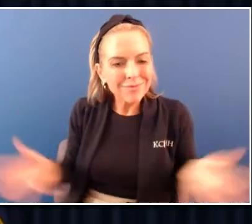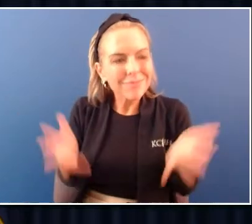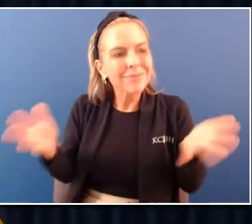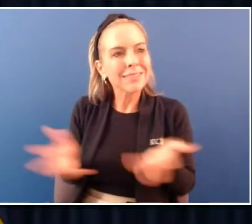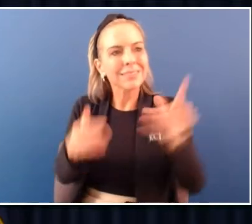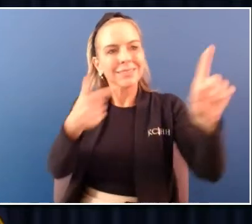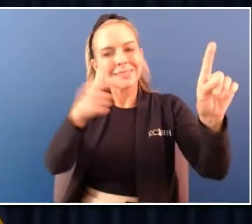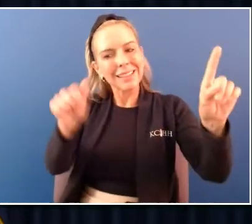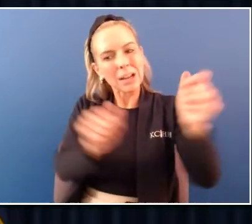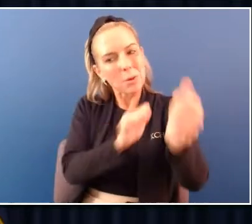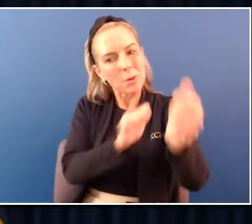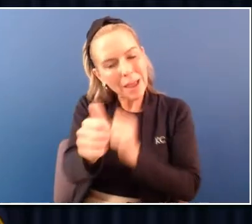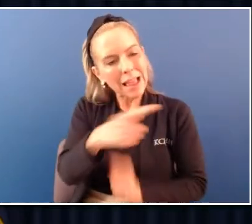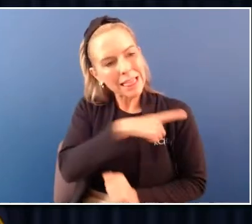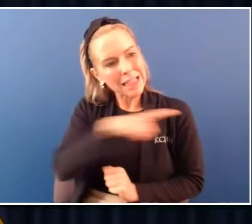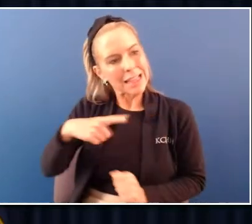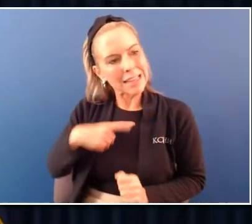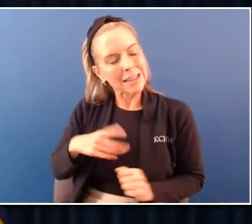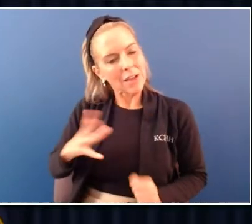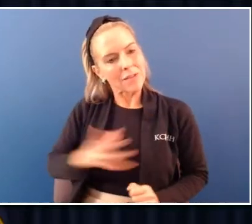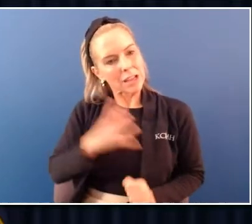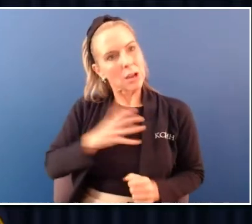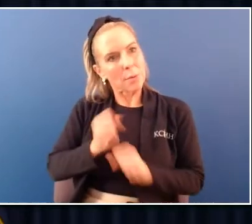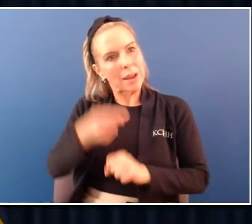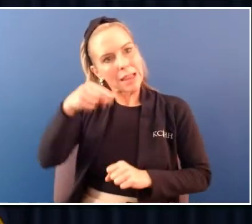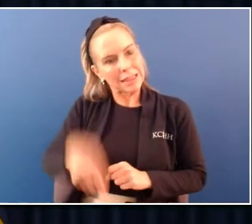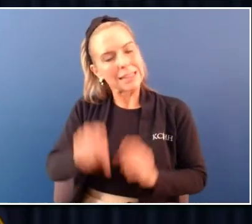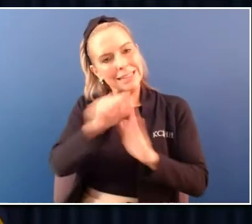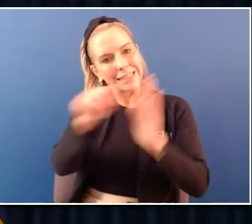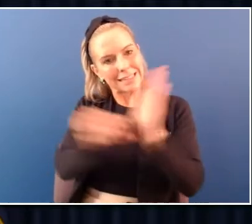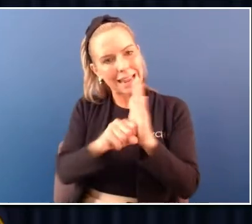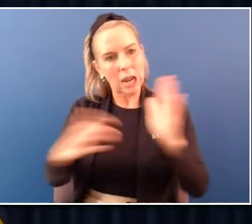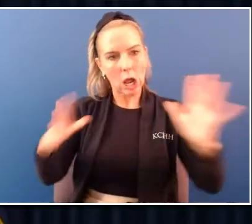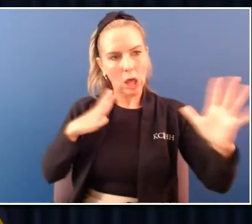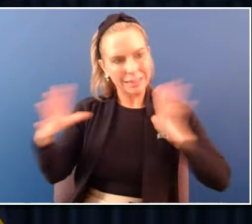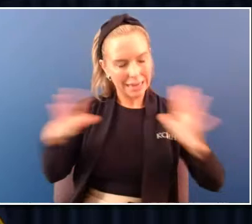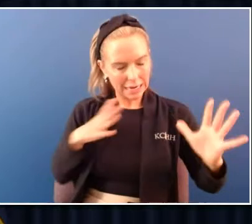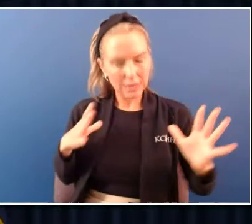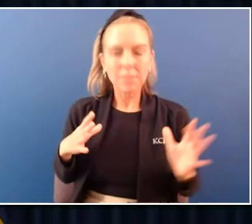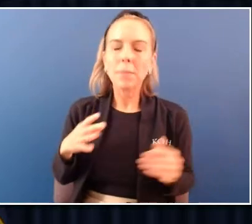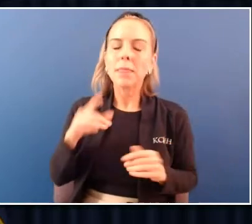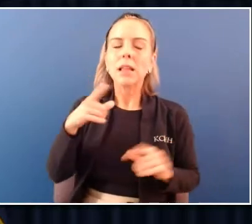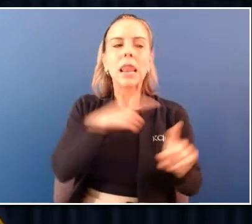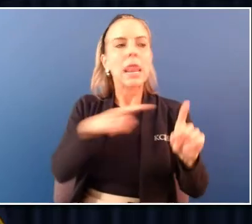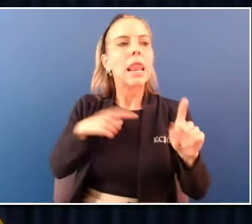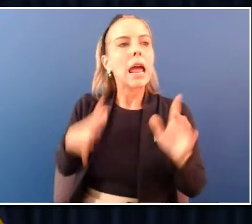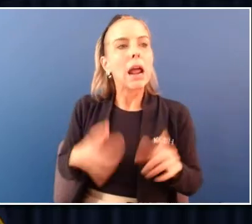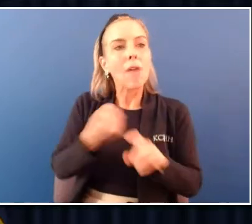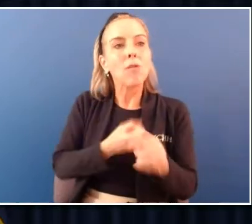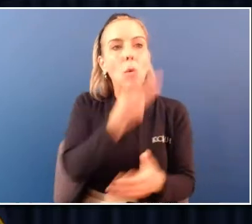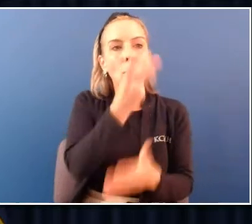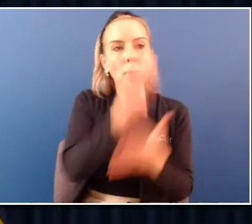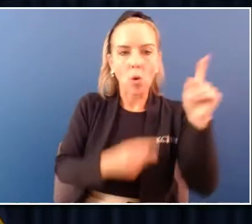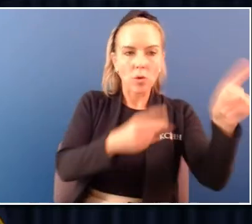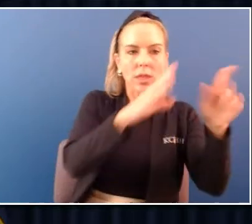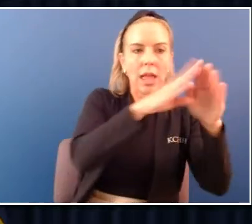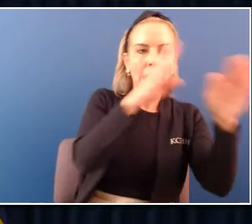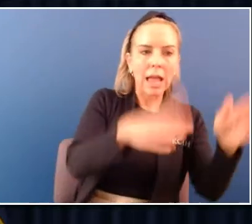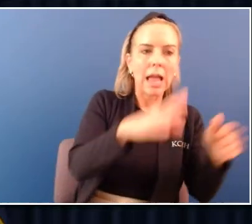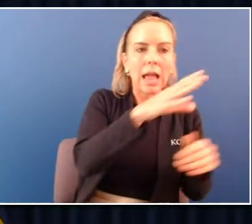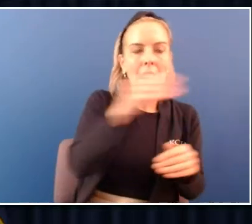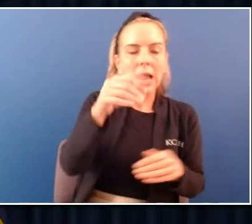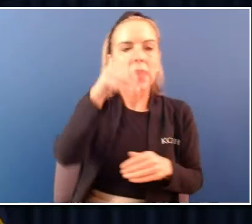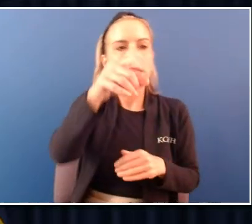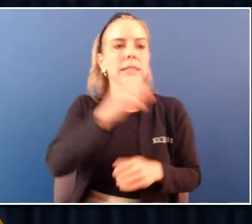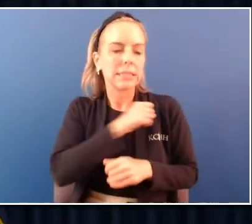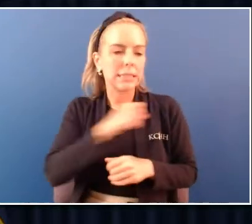pass legislation officially making Juneteenth a state holiday. Legislators from both the House and the Senate have proposed the